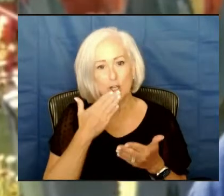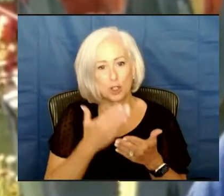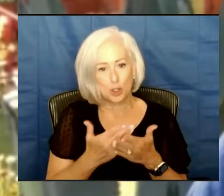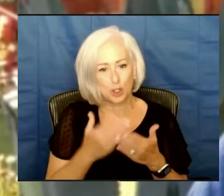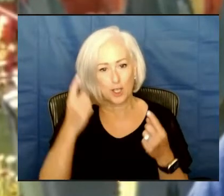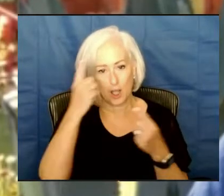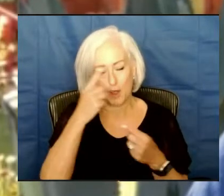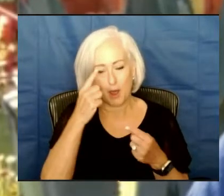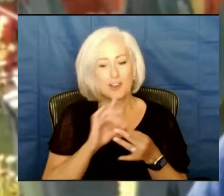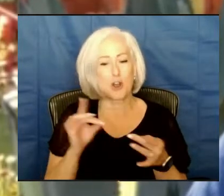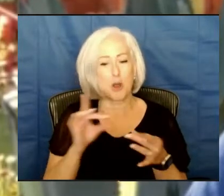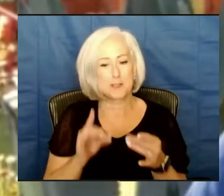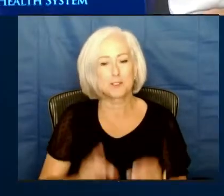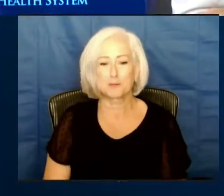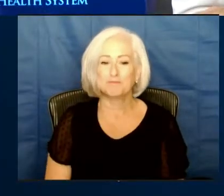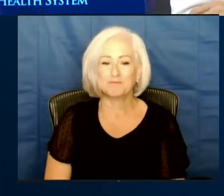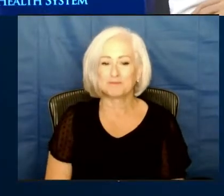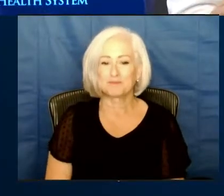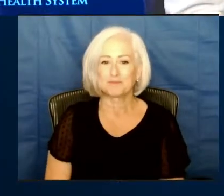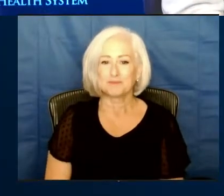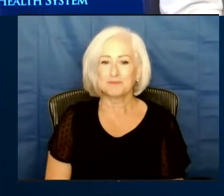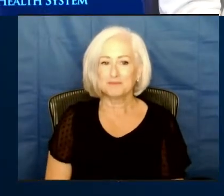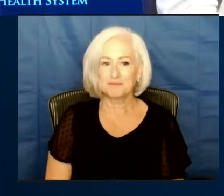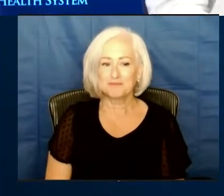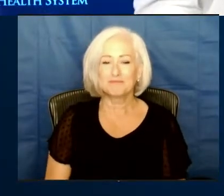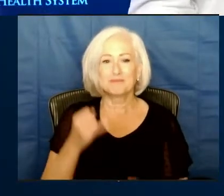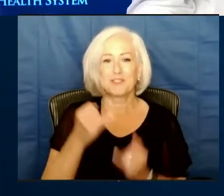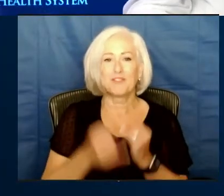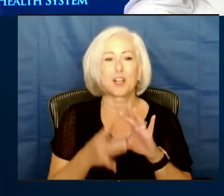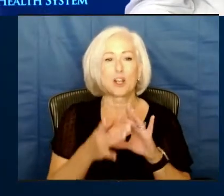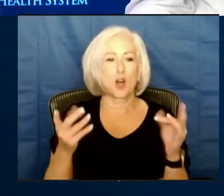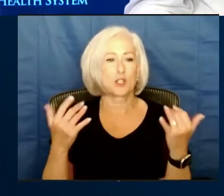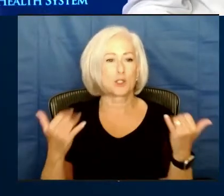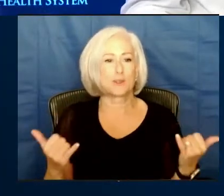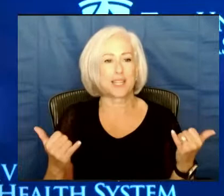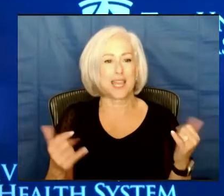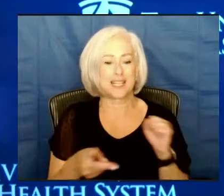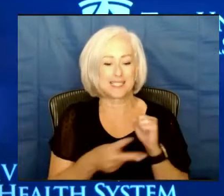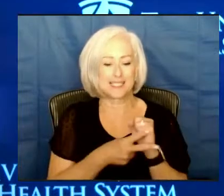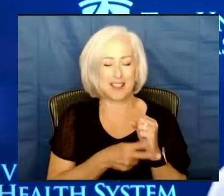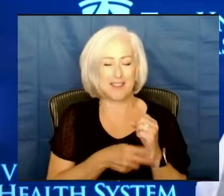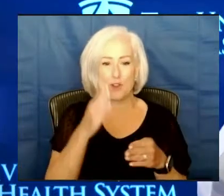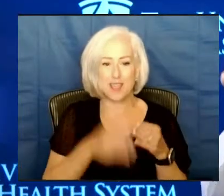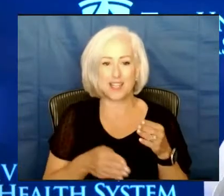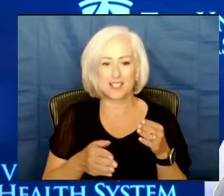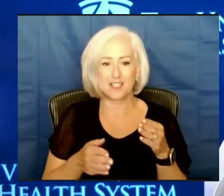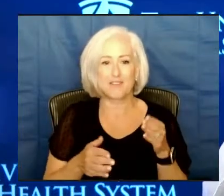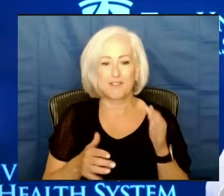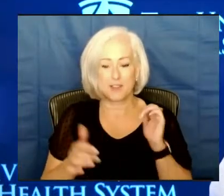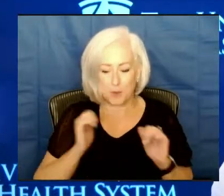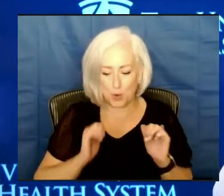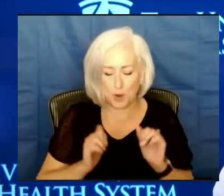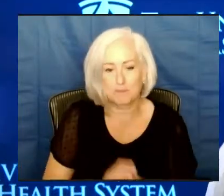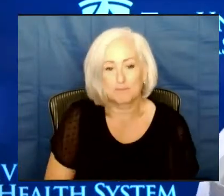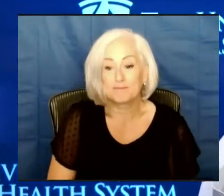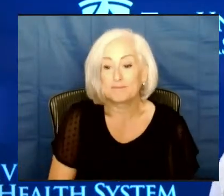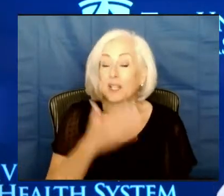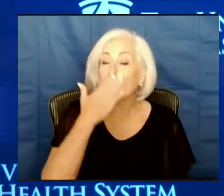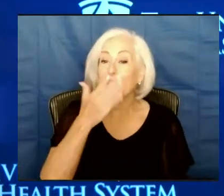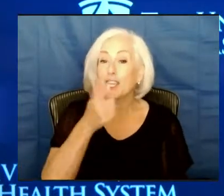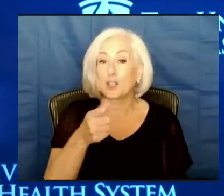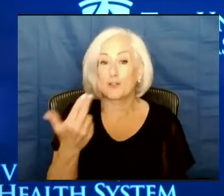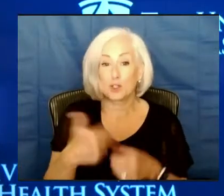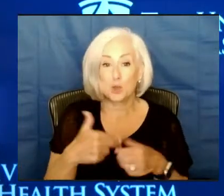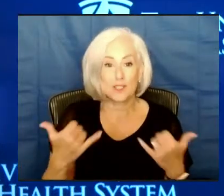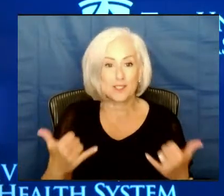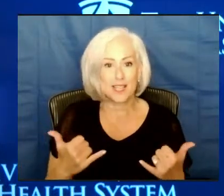comments. So I have a final thought today. I want to save it for the very end of the program. So first of all, let me thank all our guests for being with us today. I think it's a